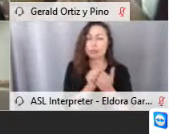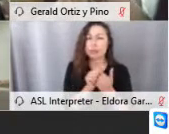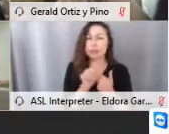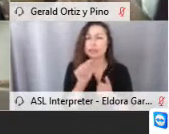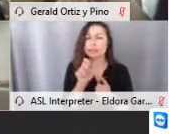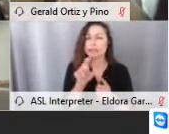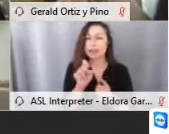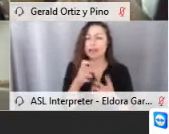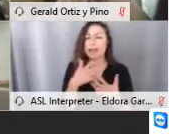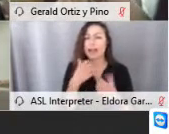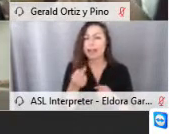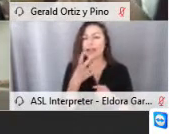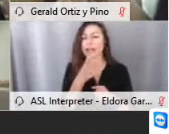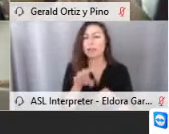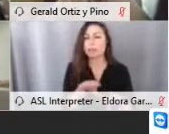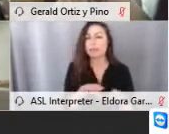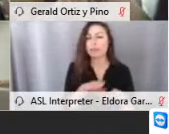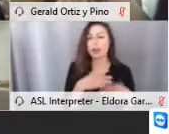and behavioral health